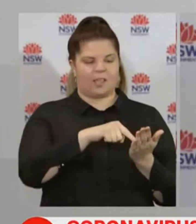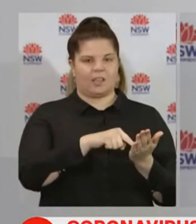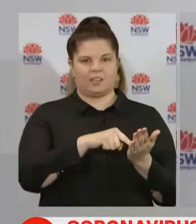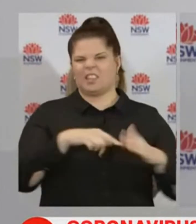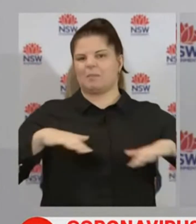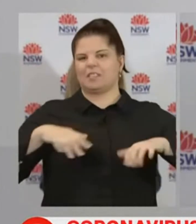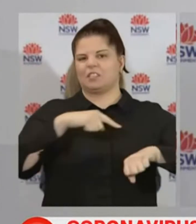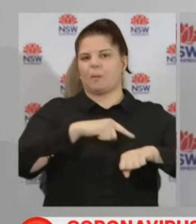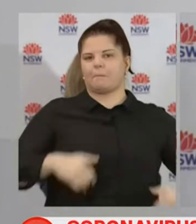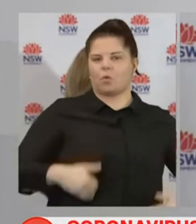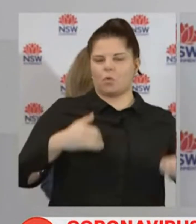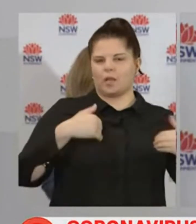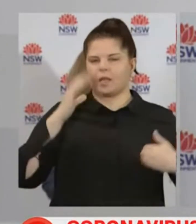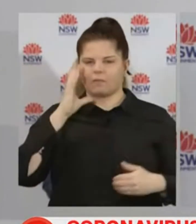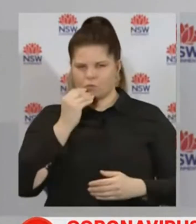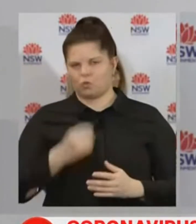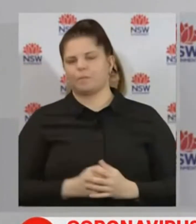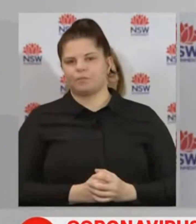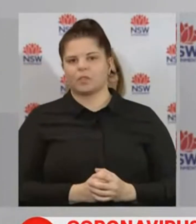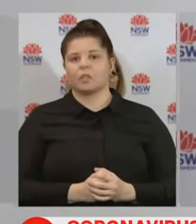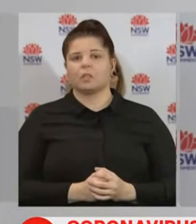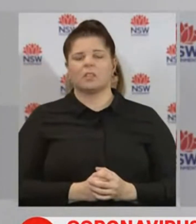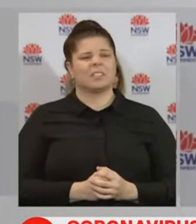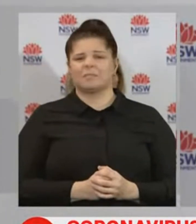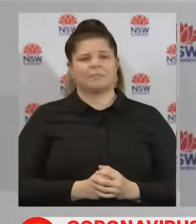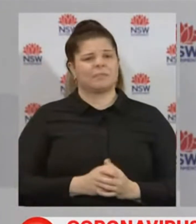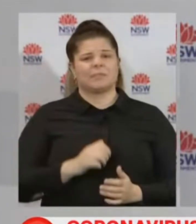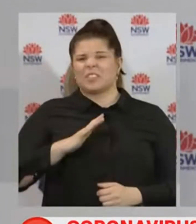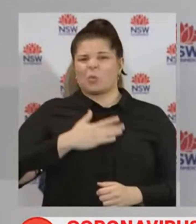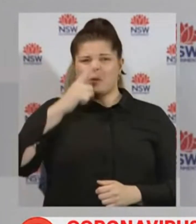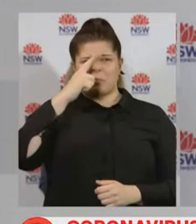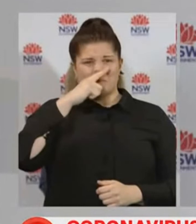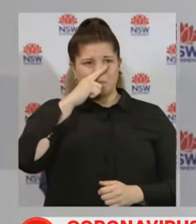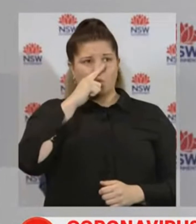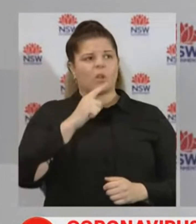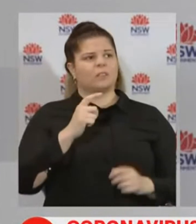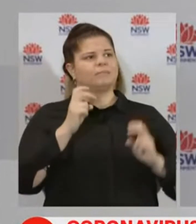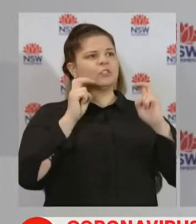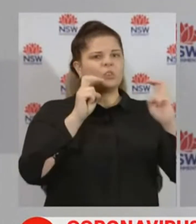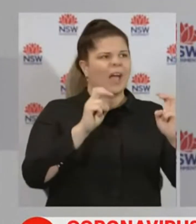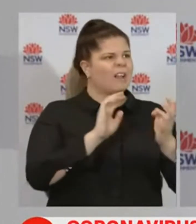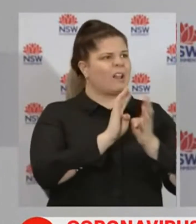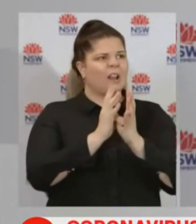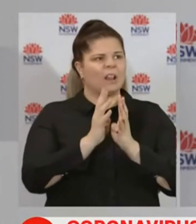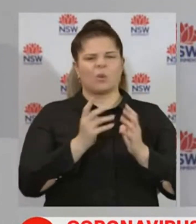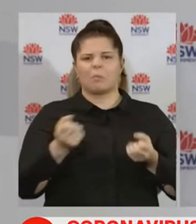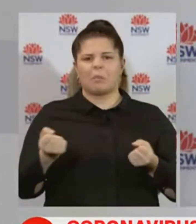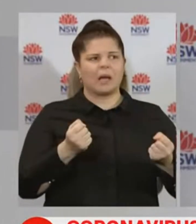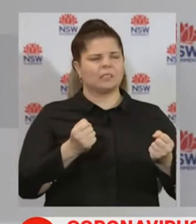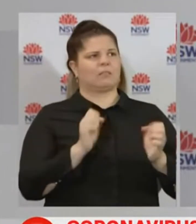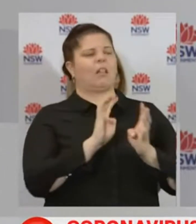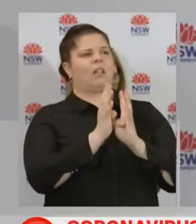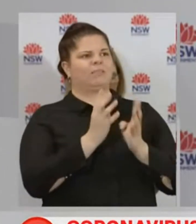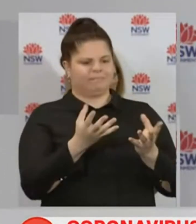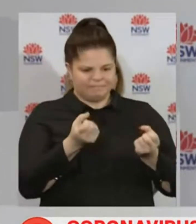want people to either get the virus or spread the virus on public transport. There'll be deep cleaning, there'll be extra measures in place. There'll